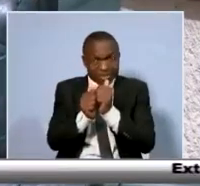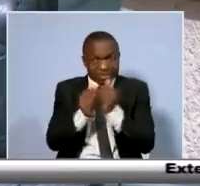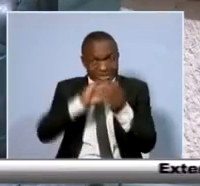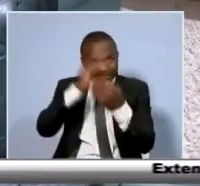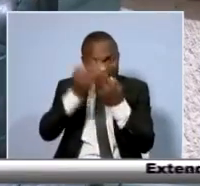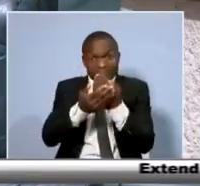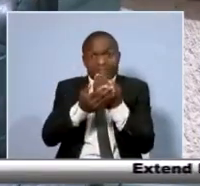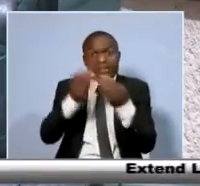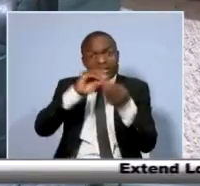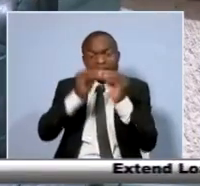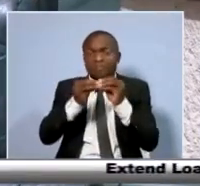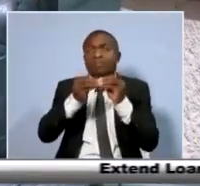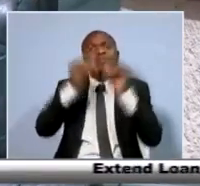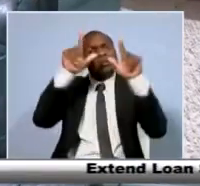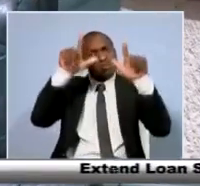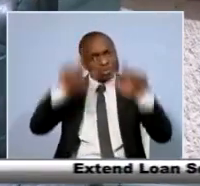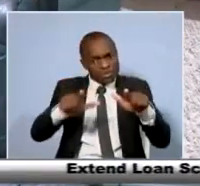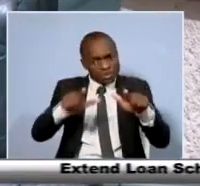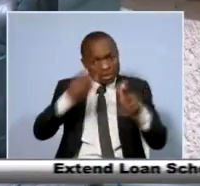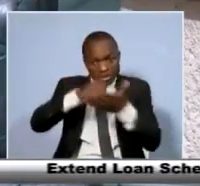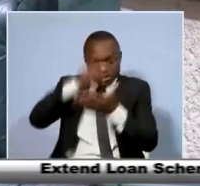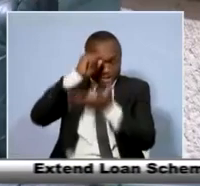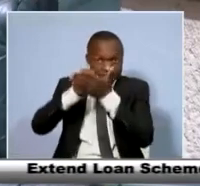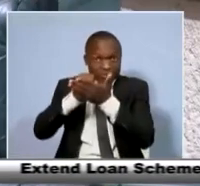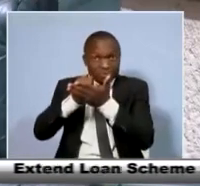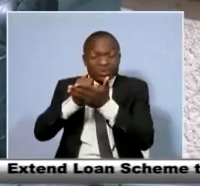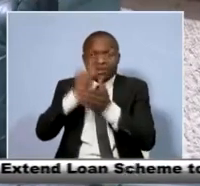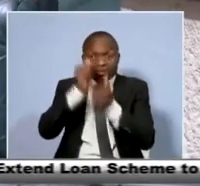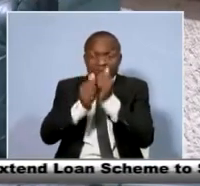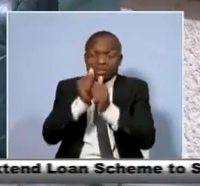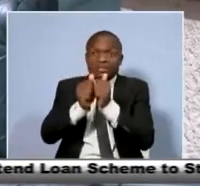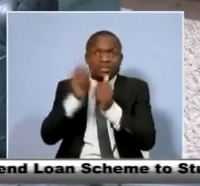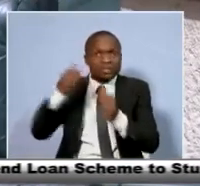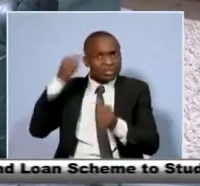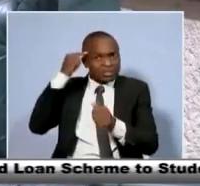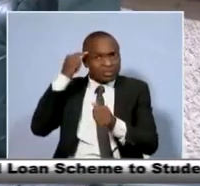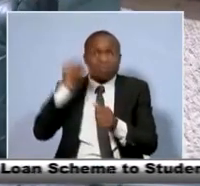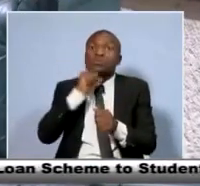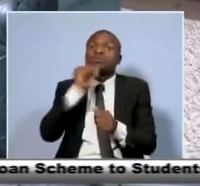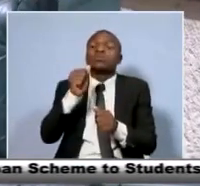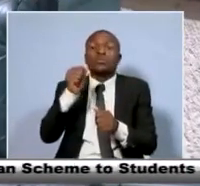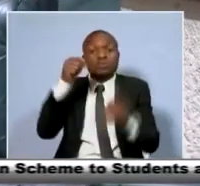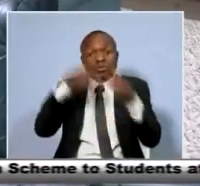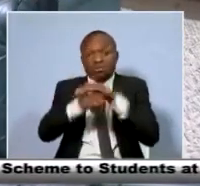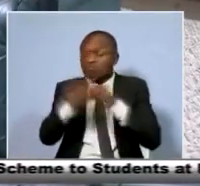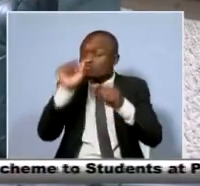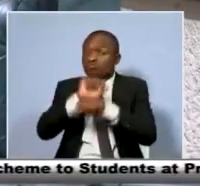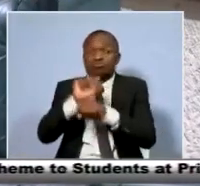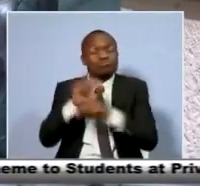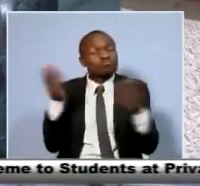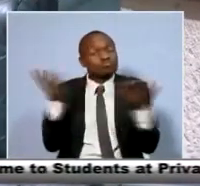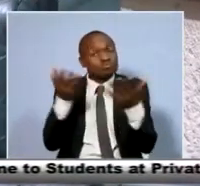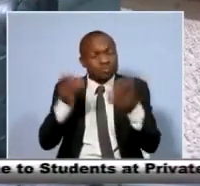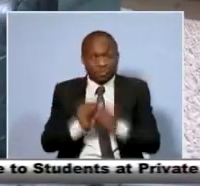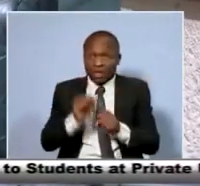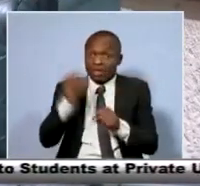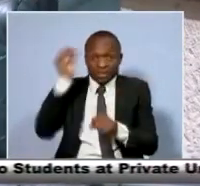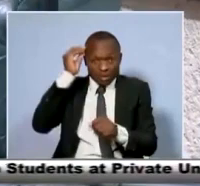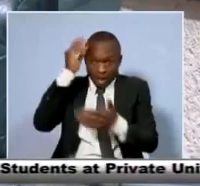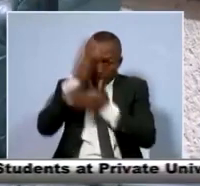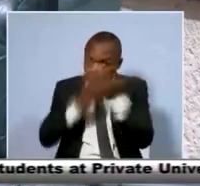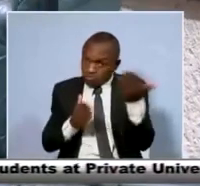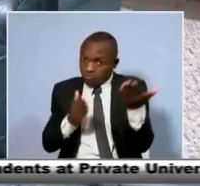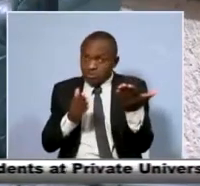low. Graduates which government should be recovering are not employed. Not all of them are employed. And I know some who are